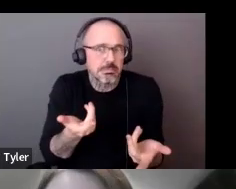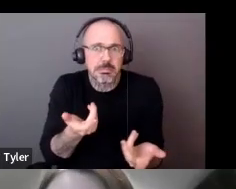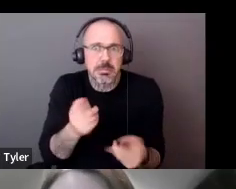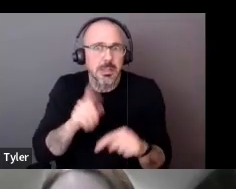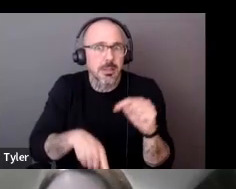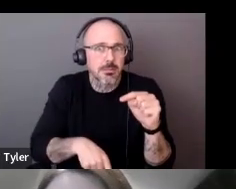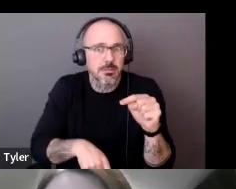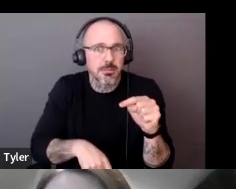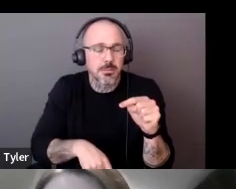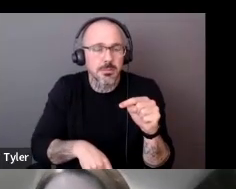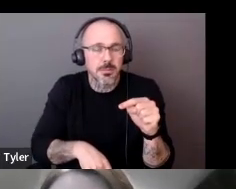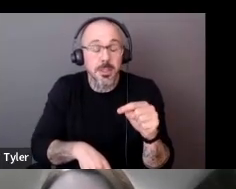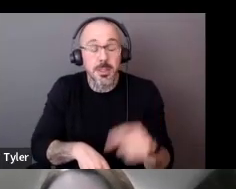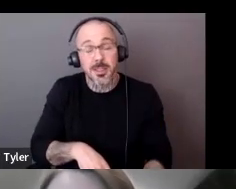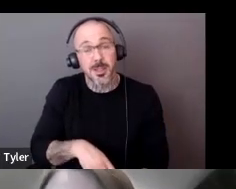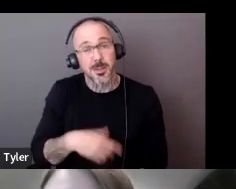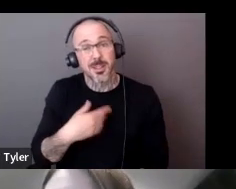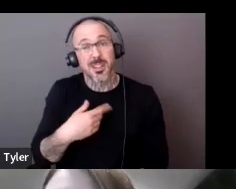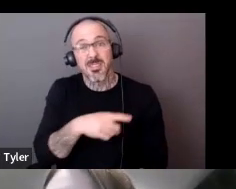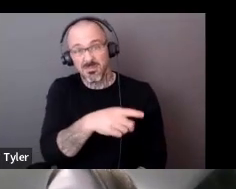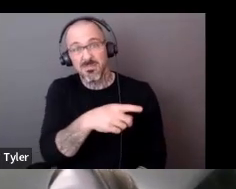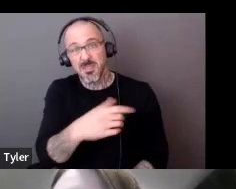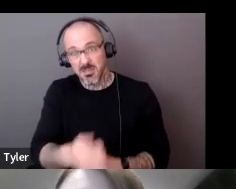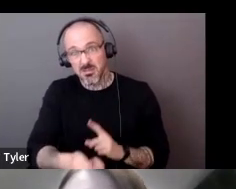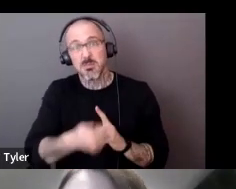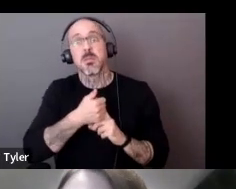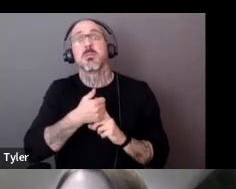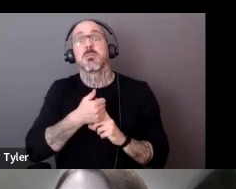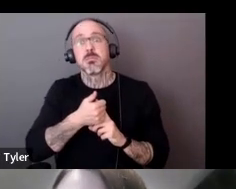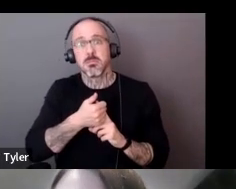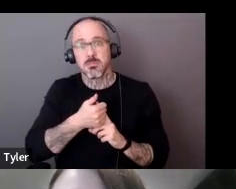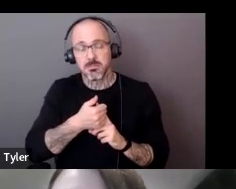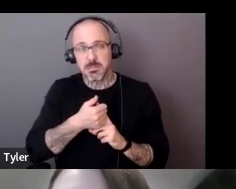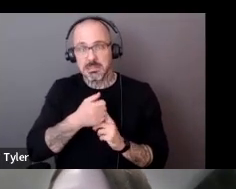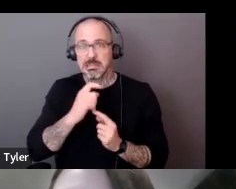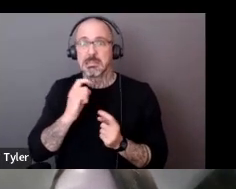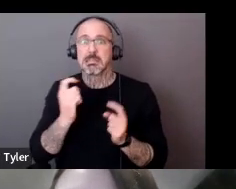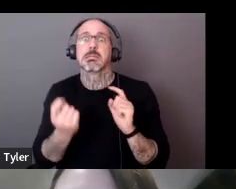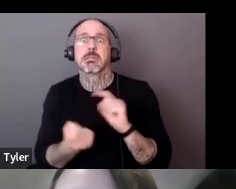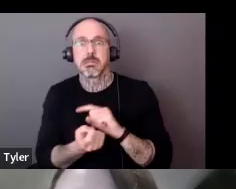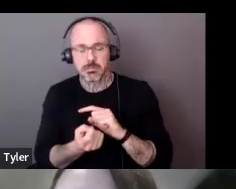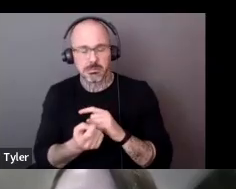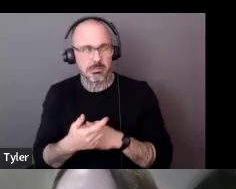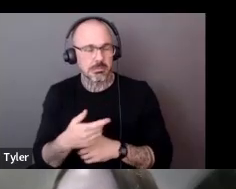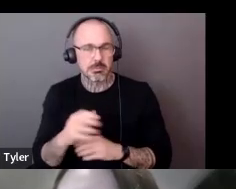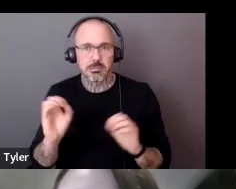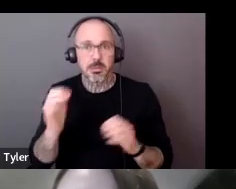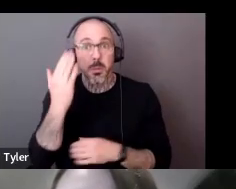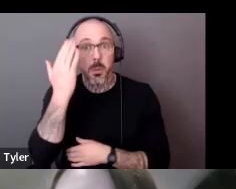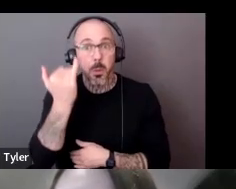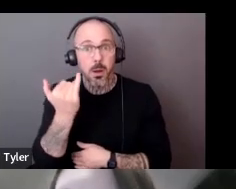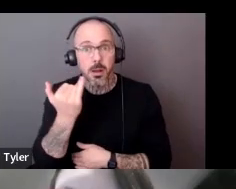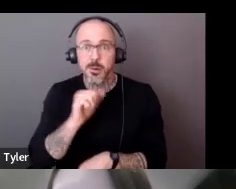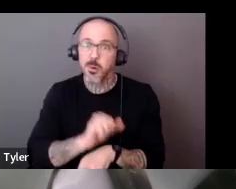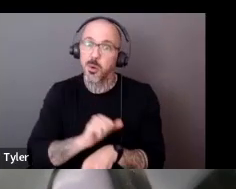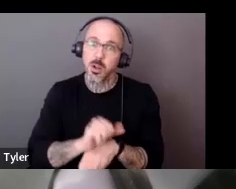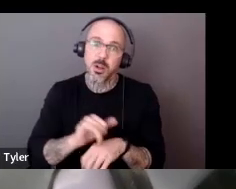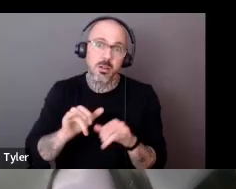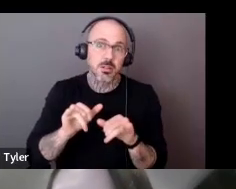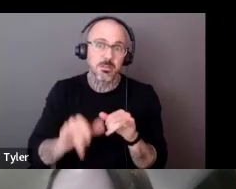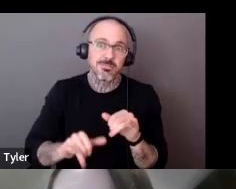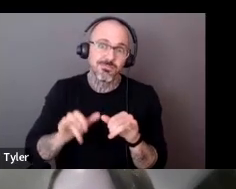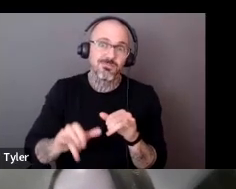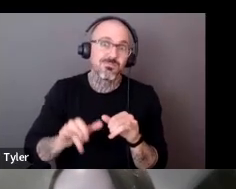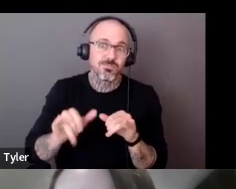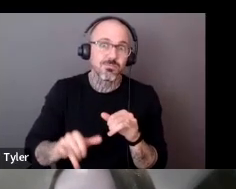I spent a lot of years there when others might have moved on after 2 years as a part-time job to get